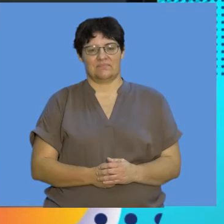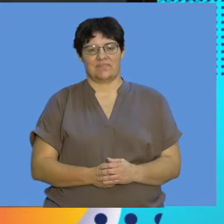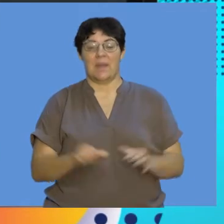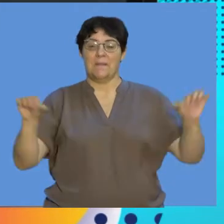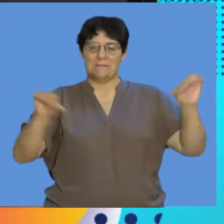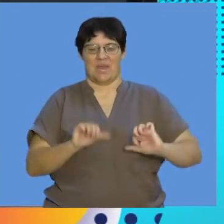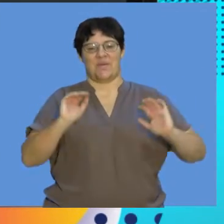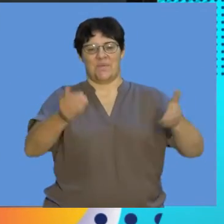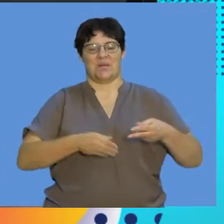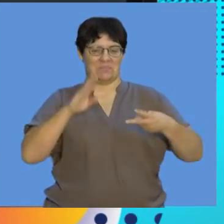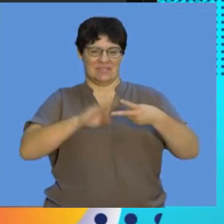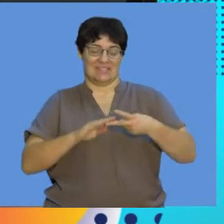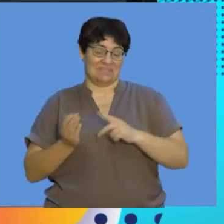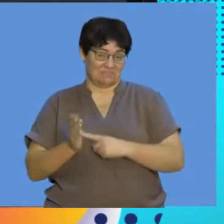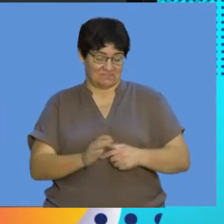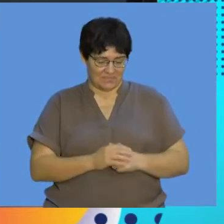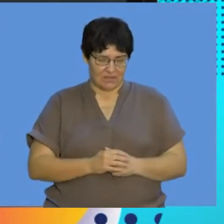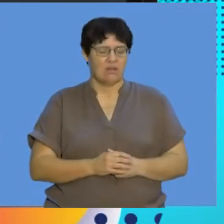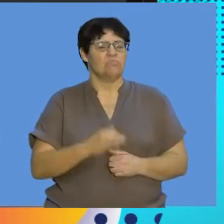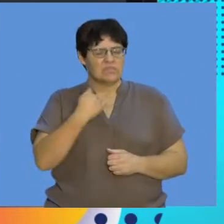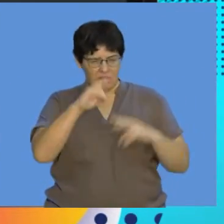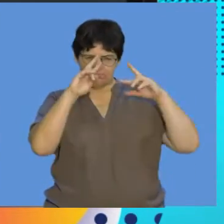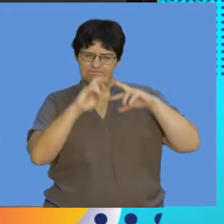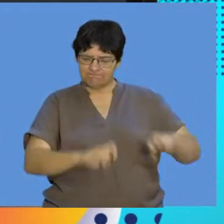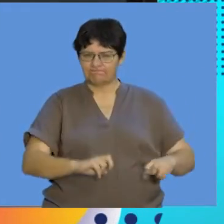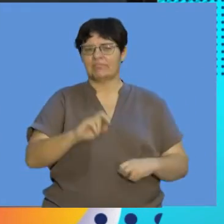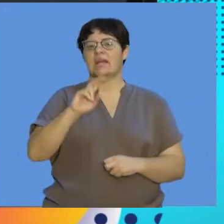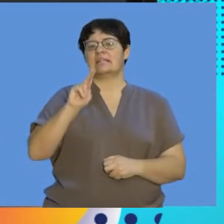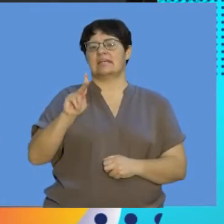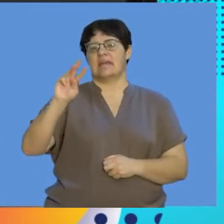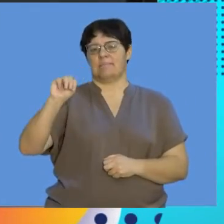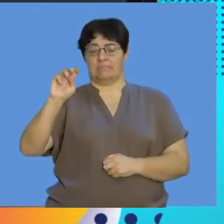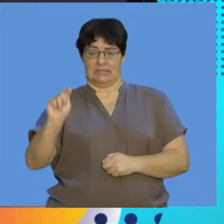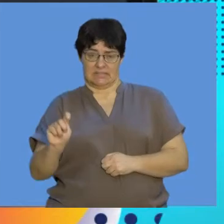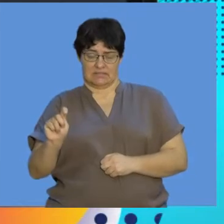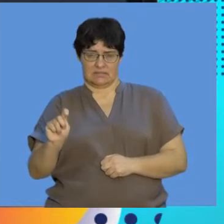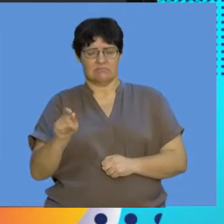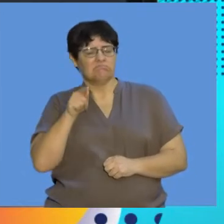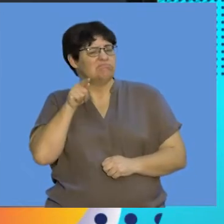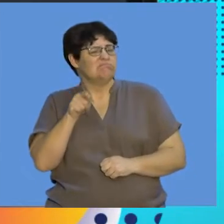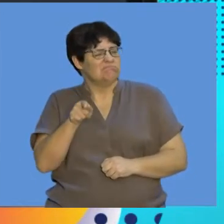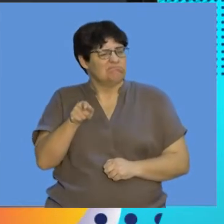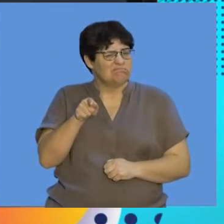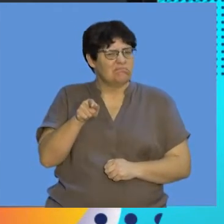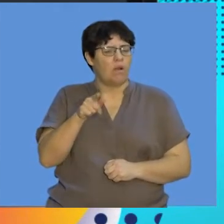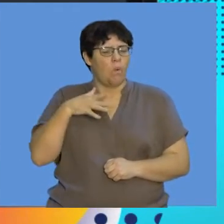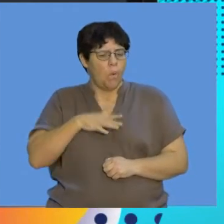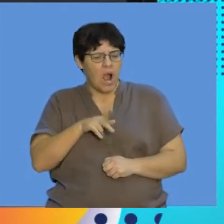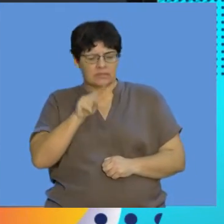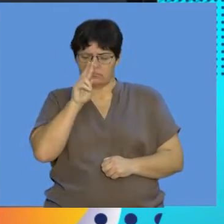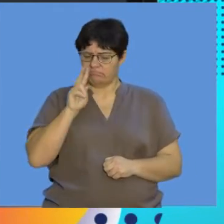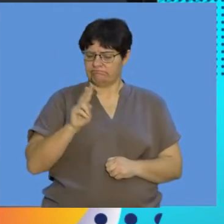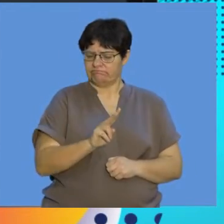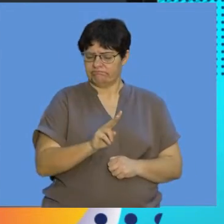Welcome back to our second segment. We're still exploring the kinetic molecular theory. So we want to look at some of the evidence